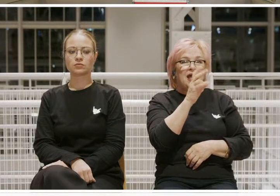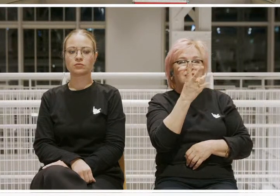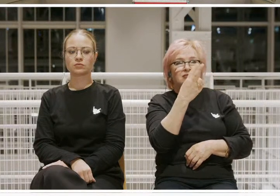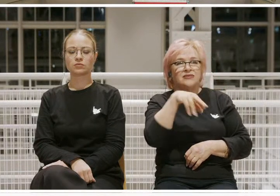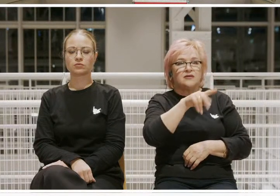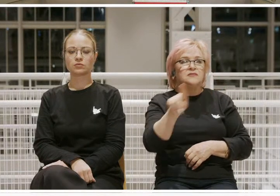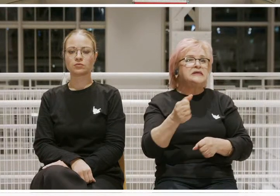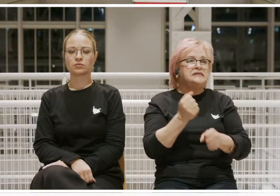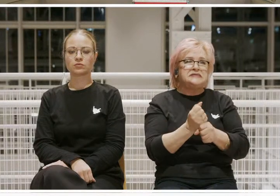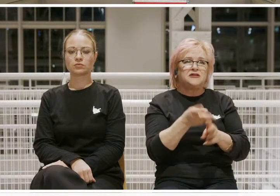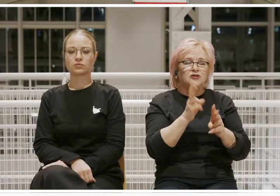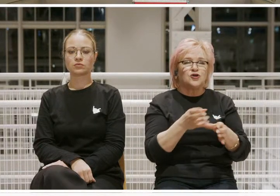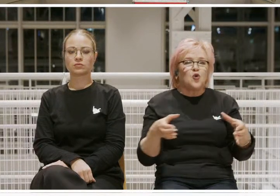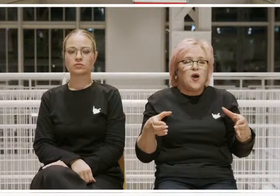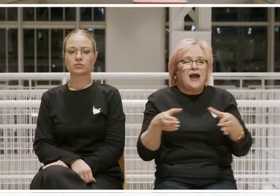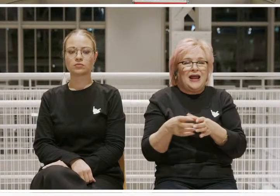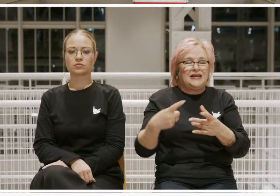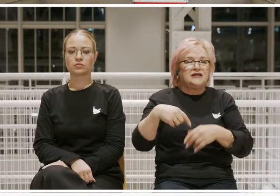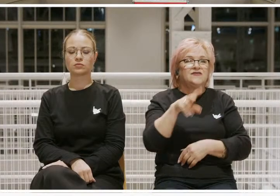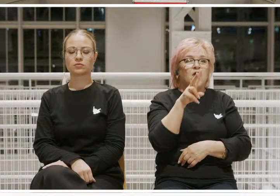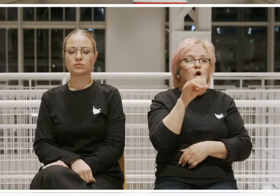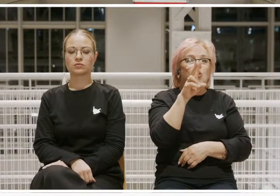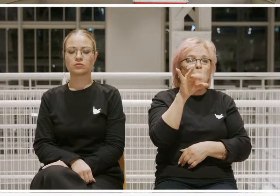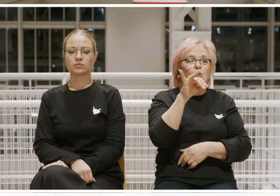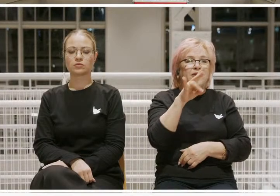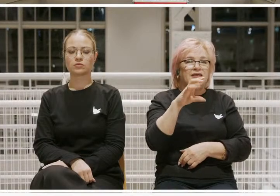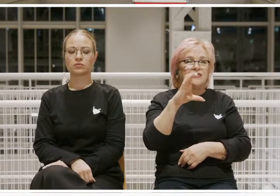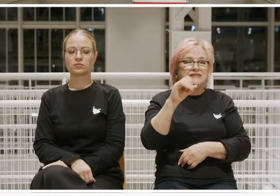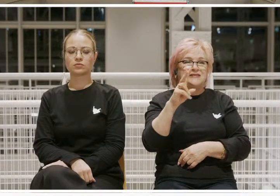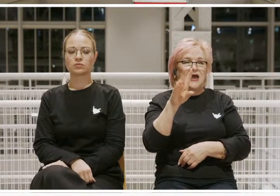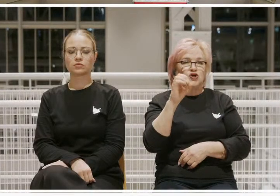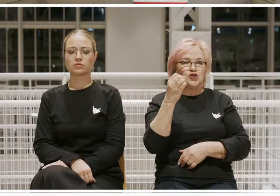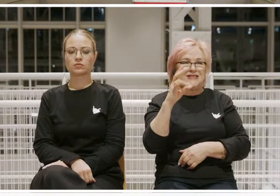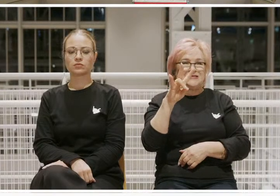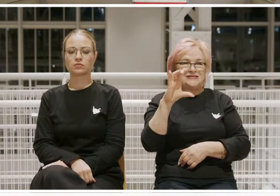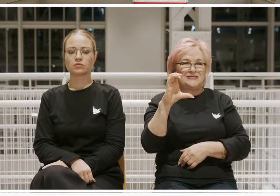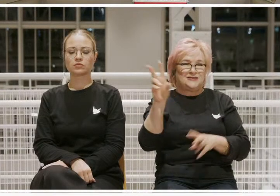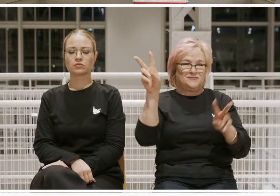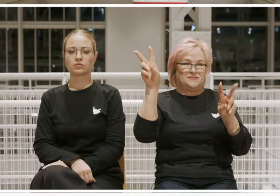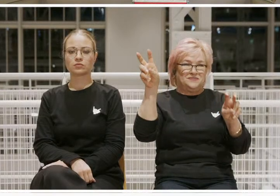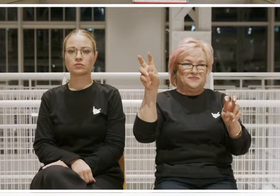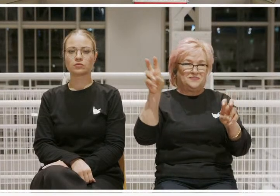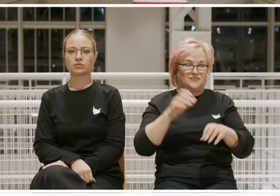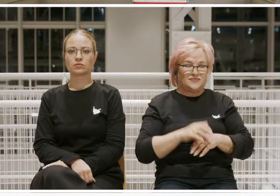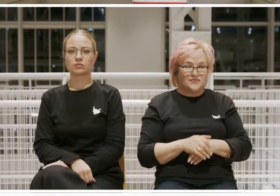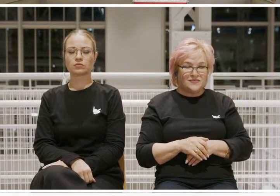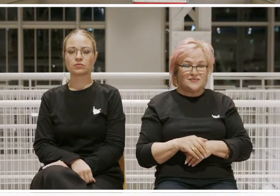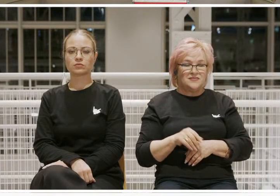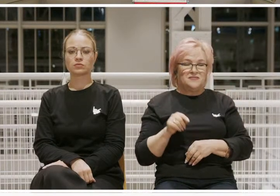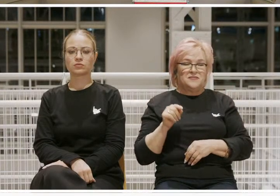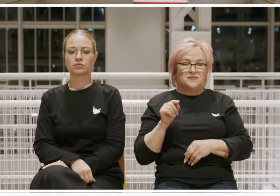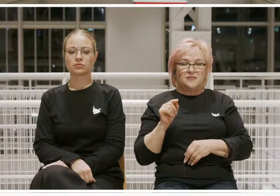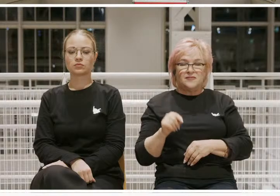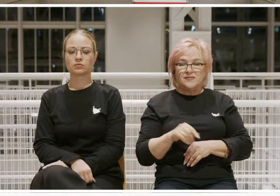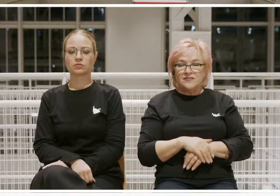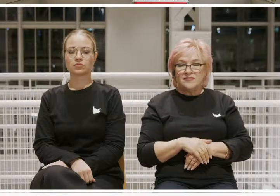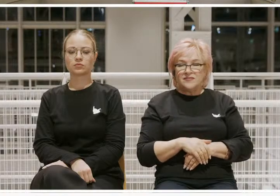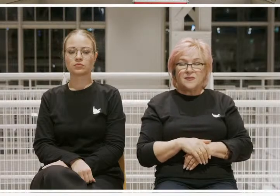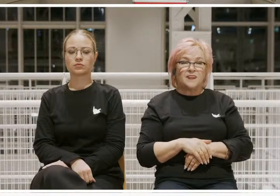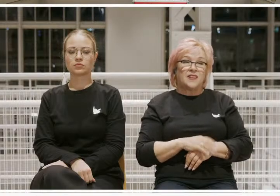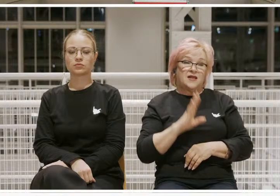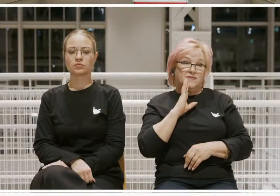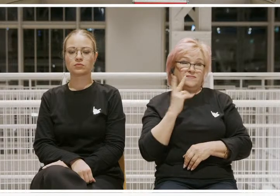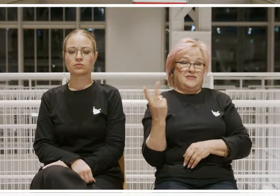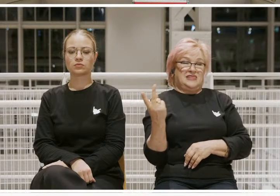which is founded by Daniel Fernandez Pascual and Alon Schwabe. They explore the systems that organize the